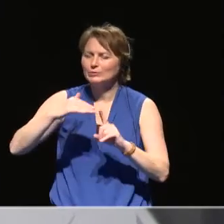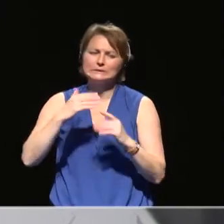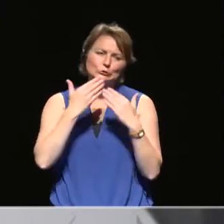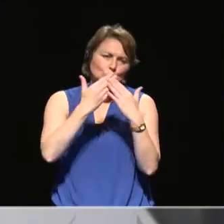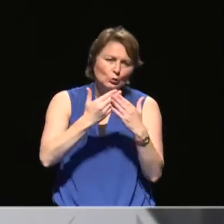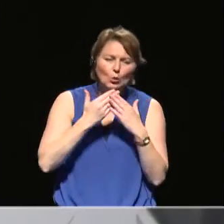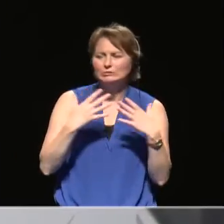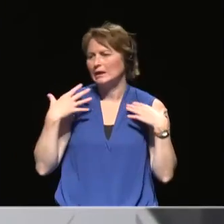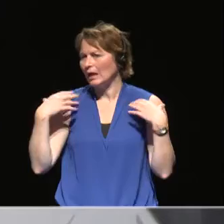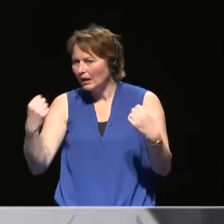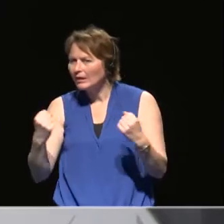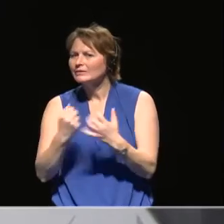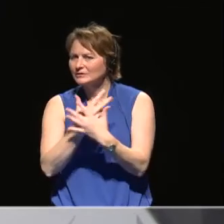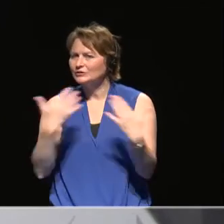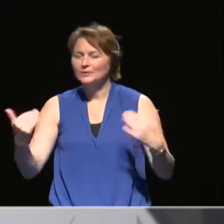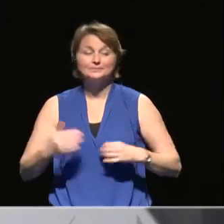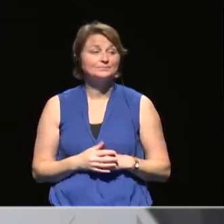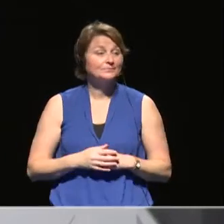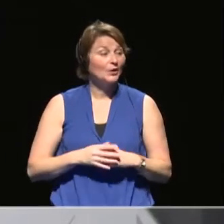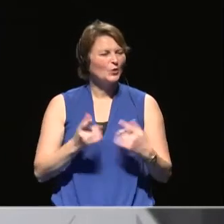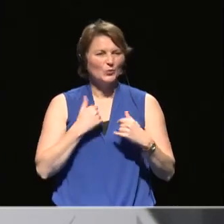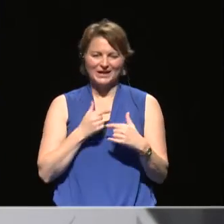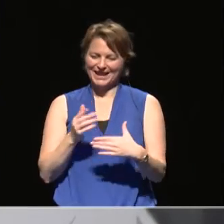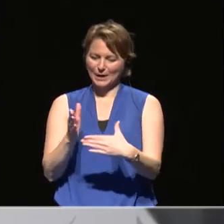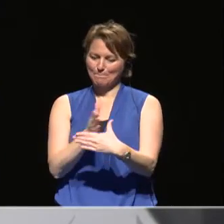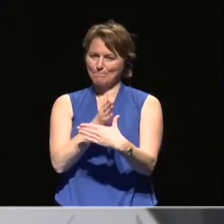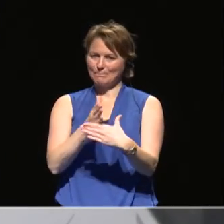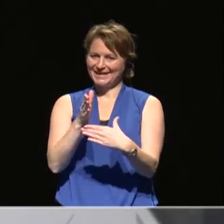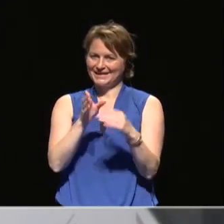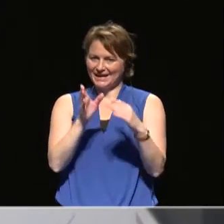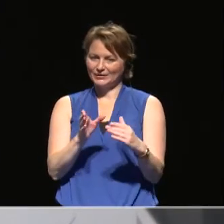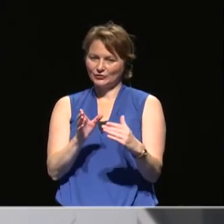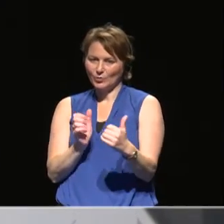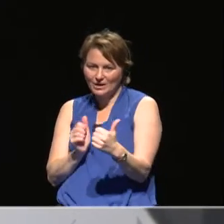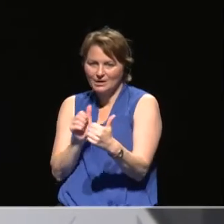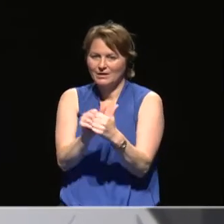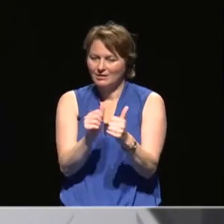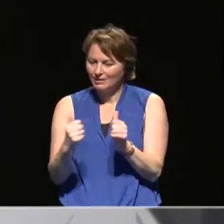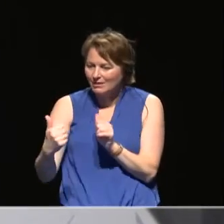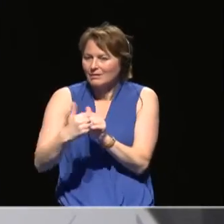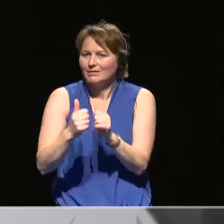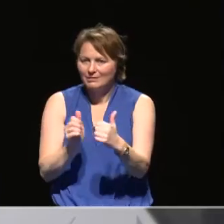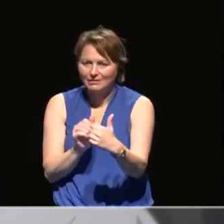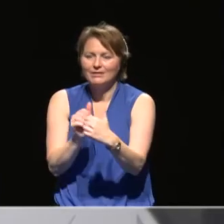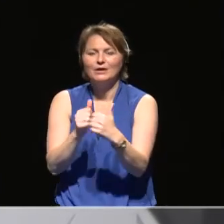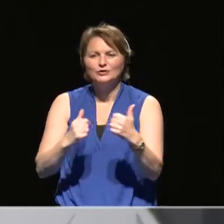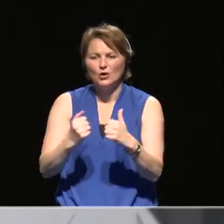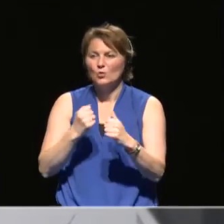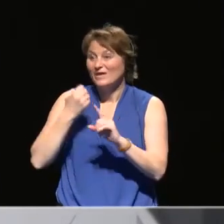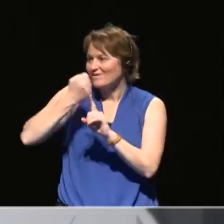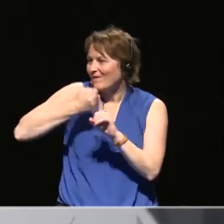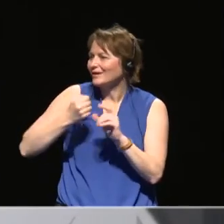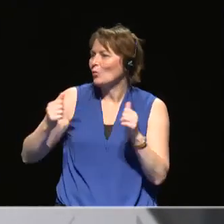We work as mediators, so we fight together with them so that the societies and local communities can